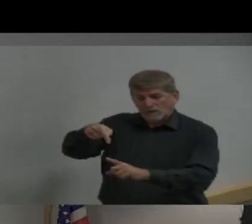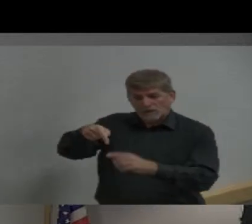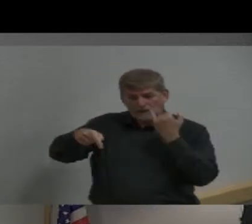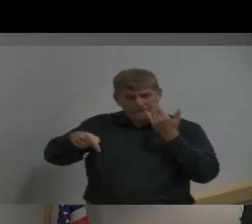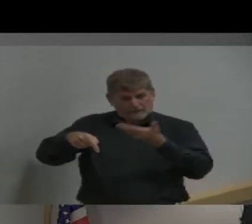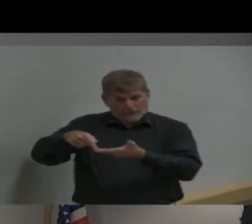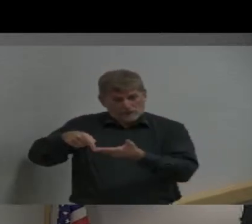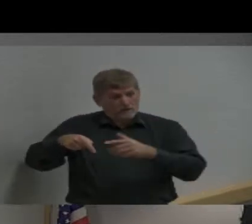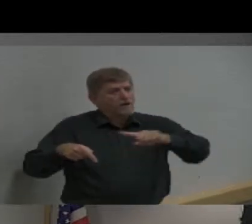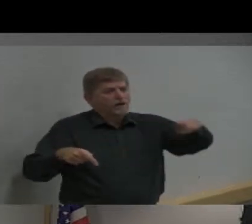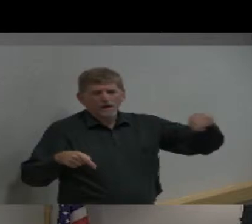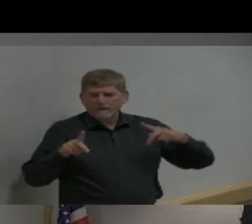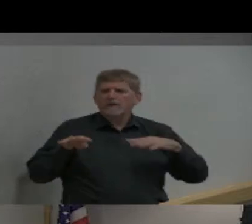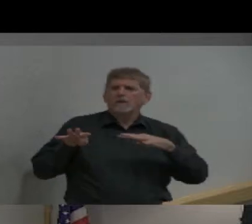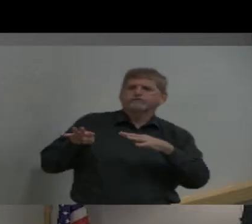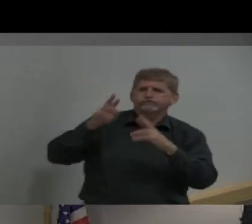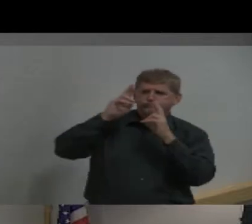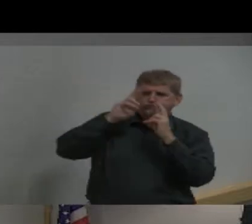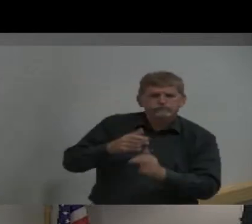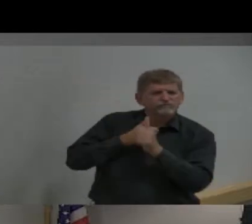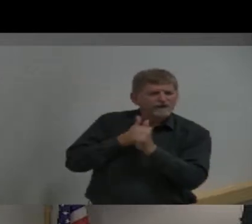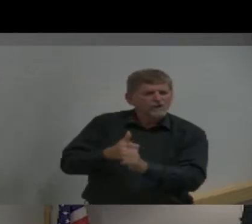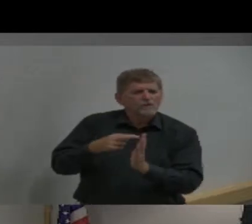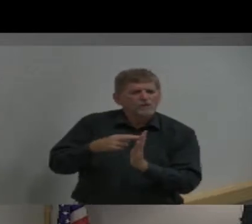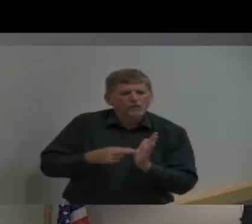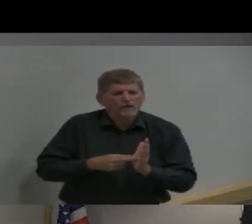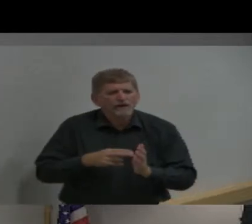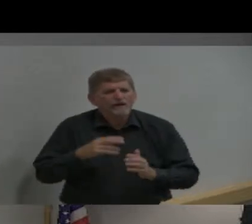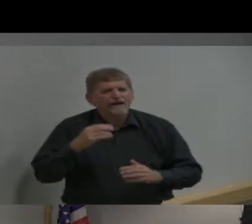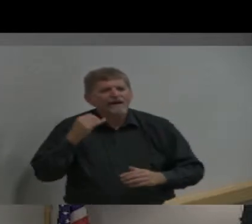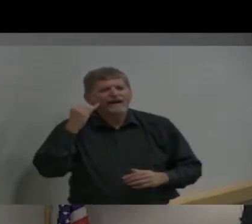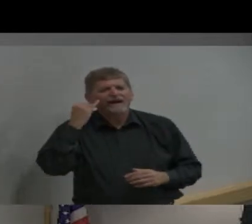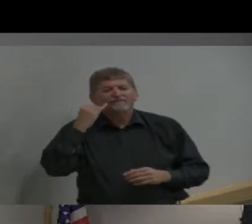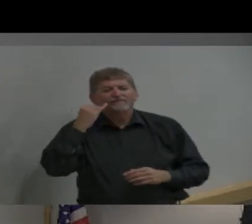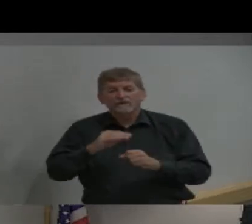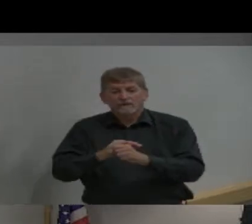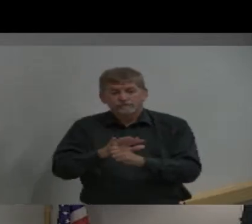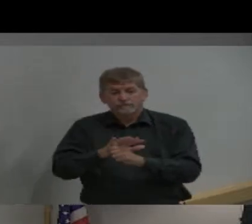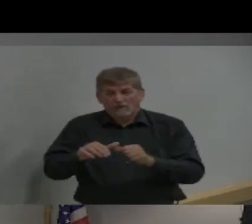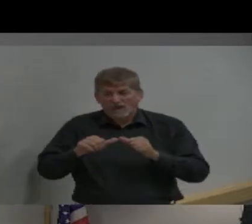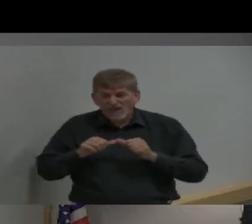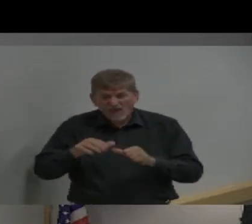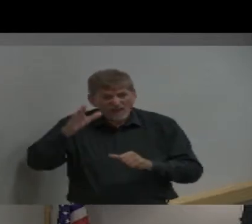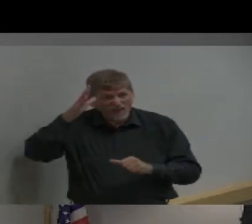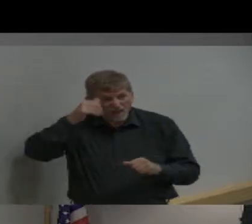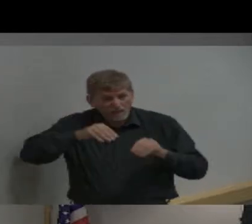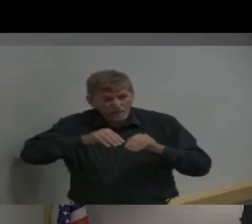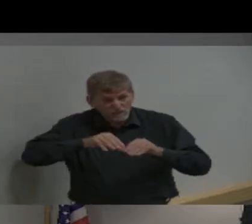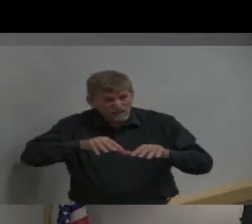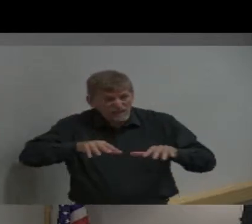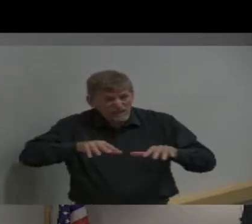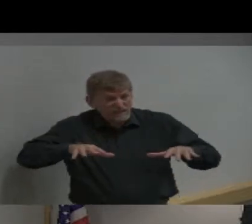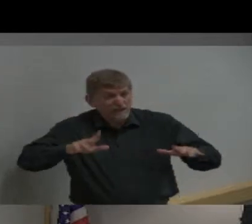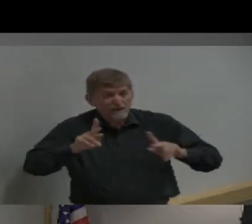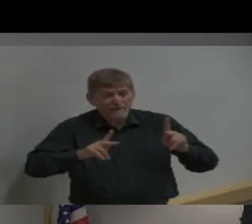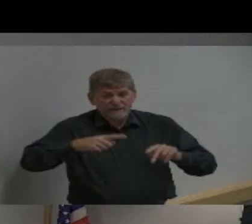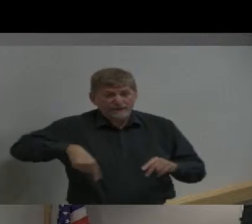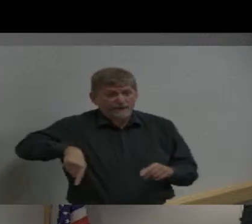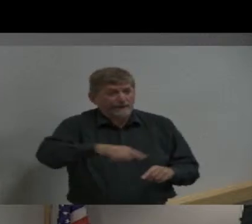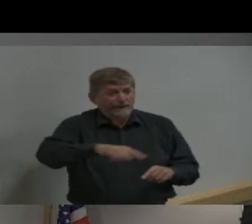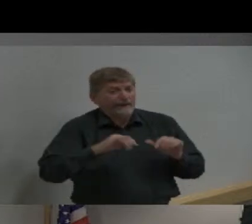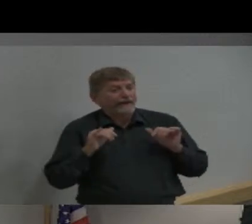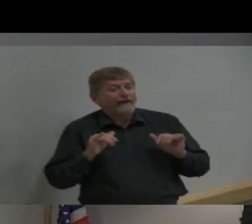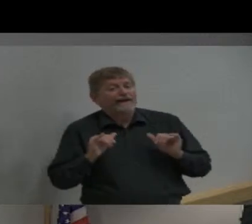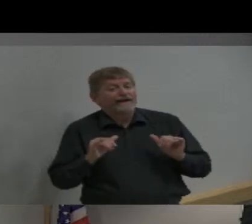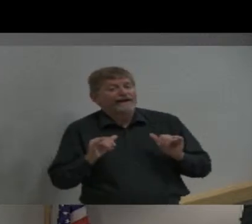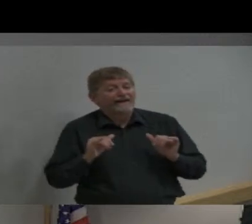acutely aware that should this continue to spread, their businesses will be in jeopardy. The potential is that, and again, I'm